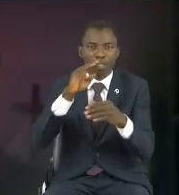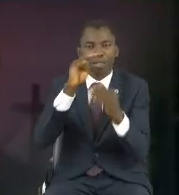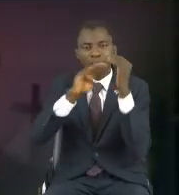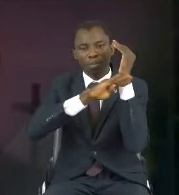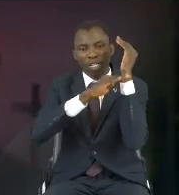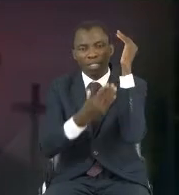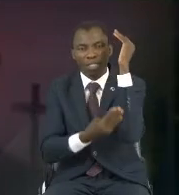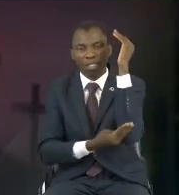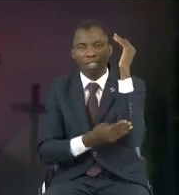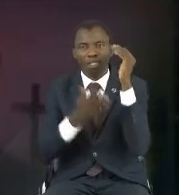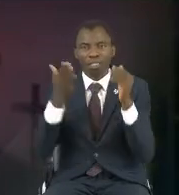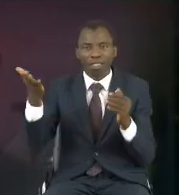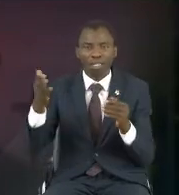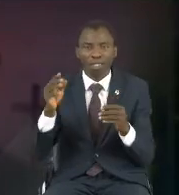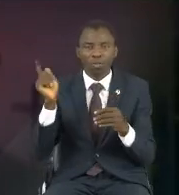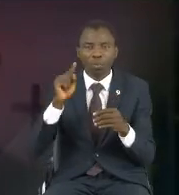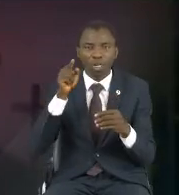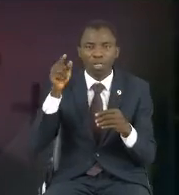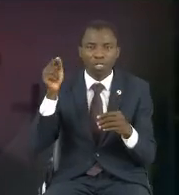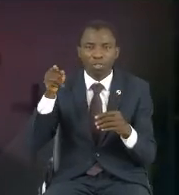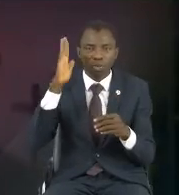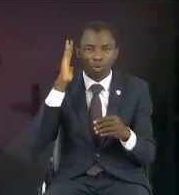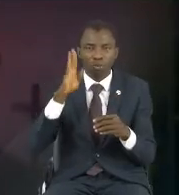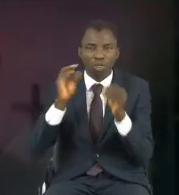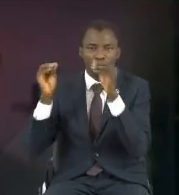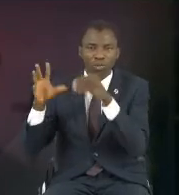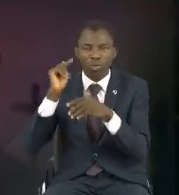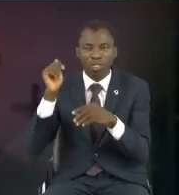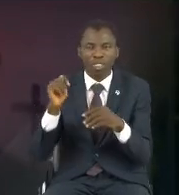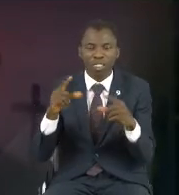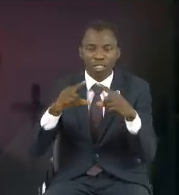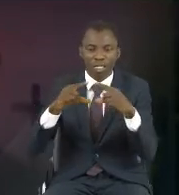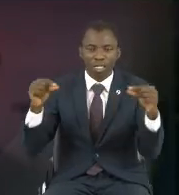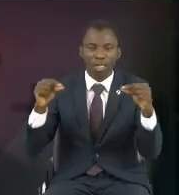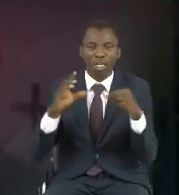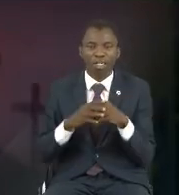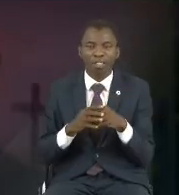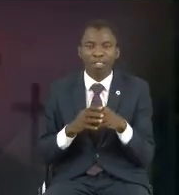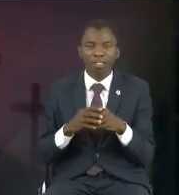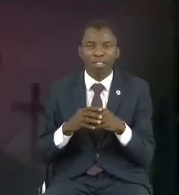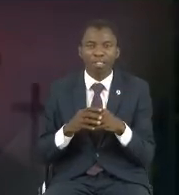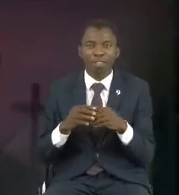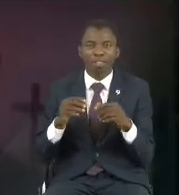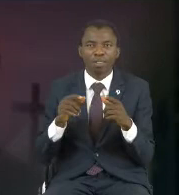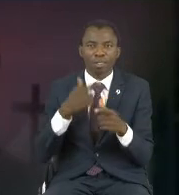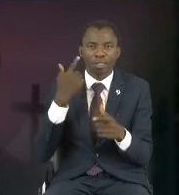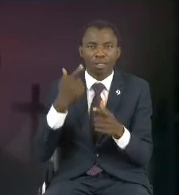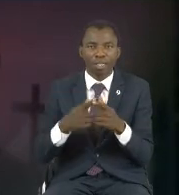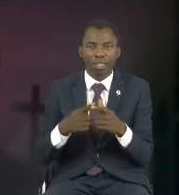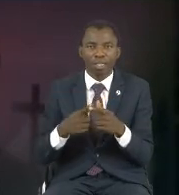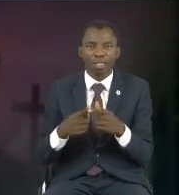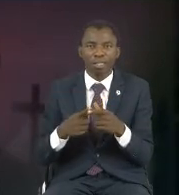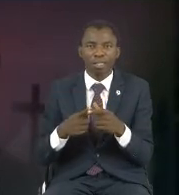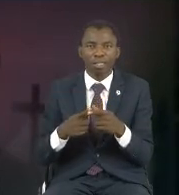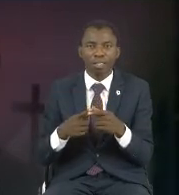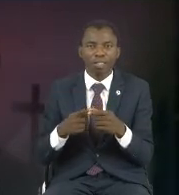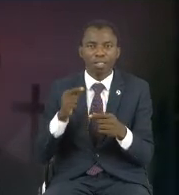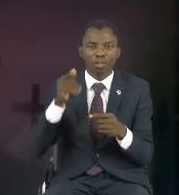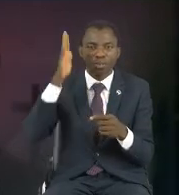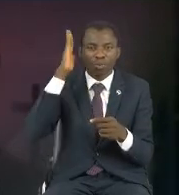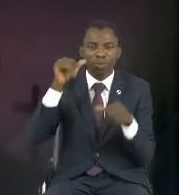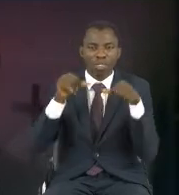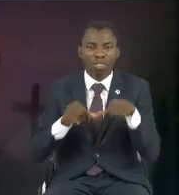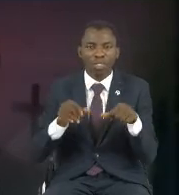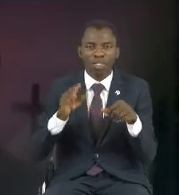the cards. And please, you will stay behind there with the people because